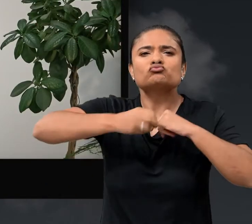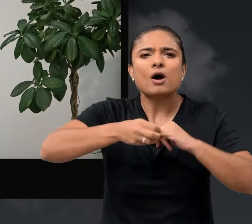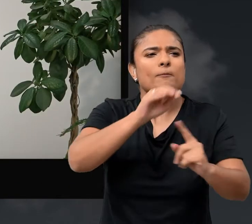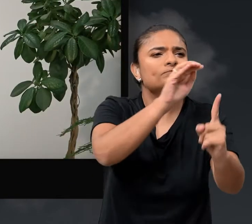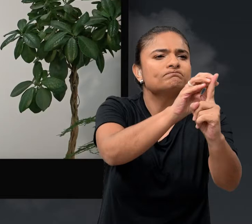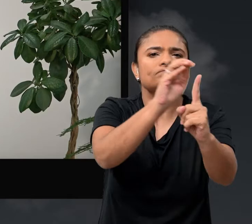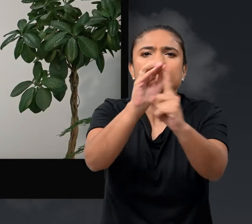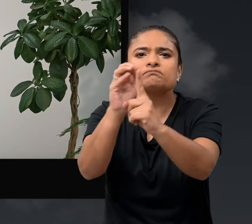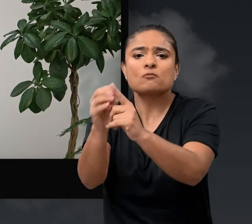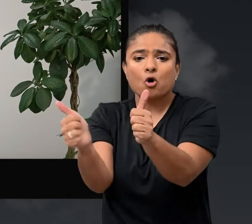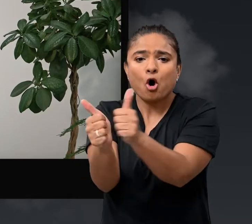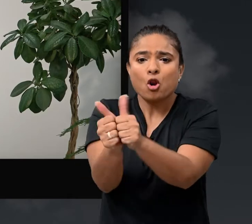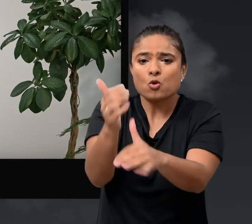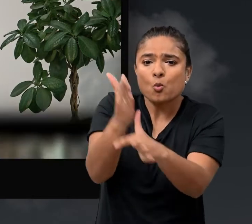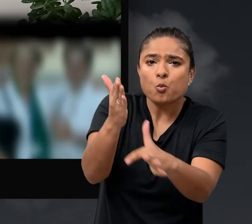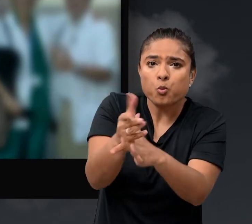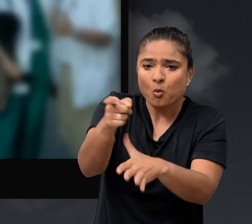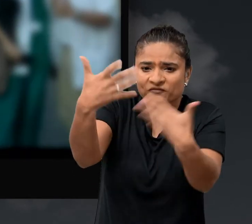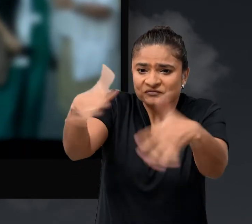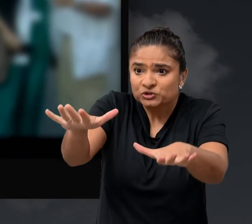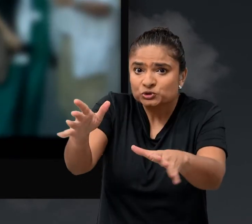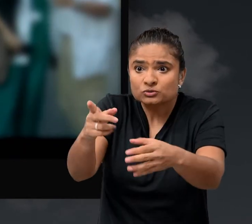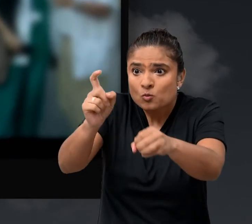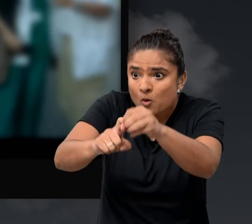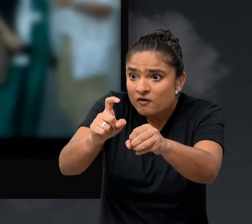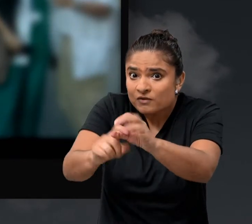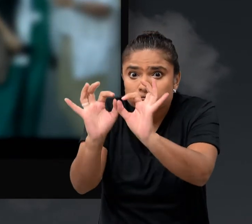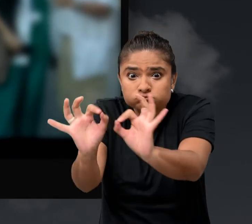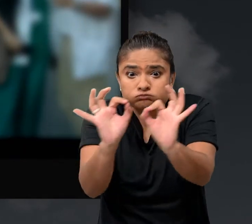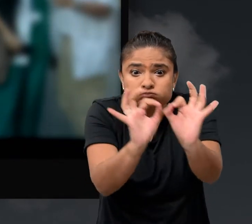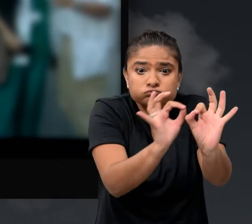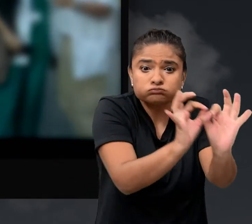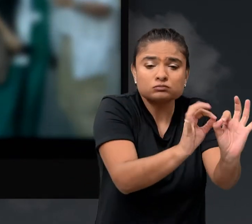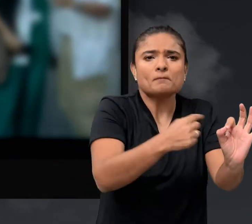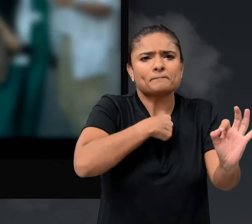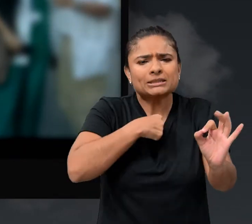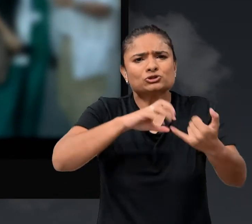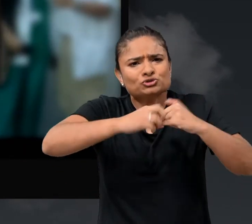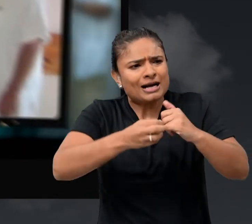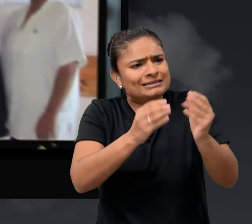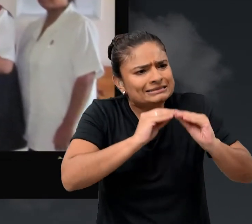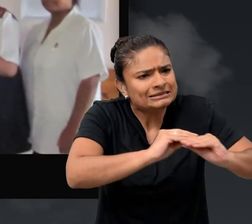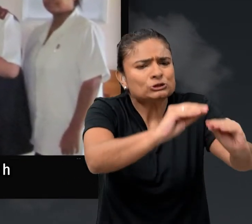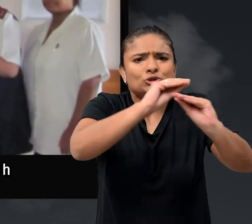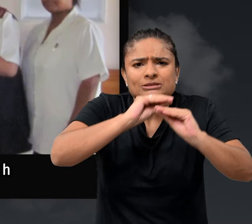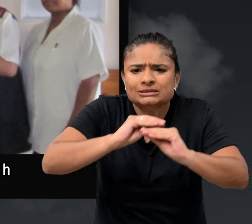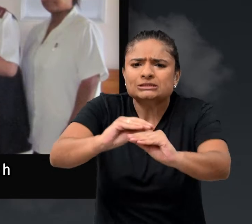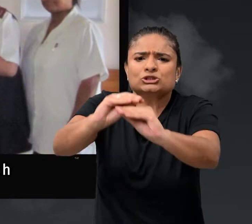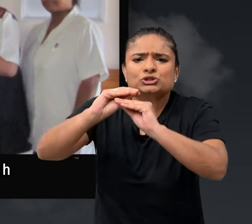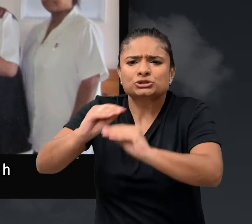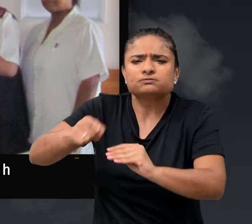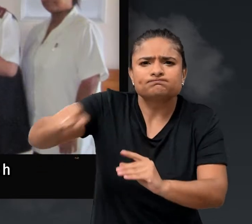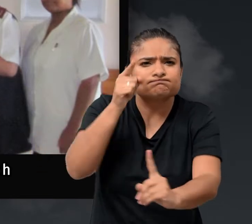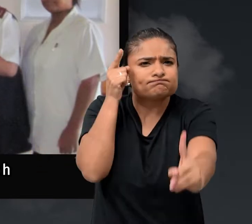can. I try and educate my colleagues who are really qualified.